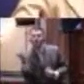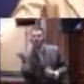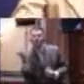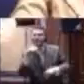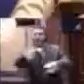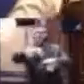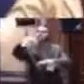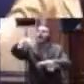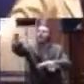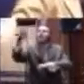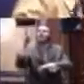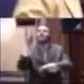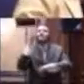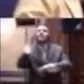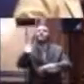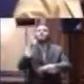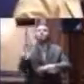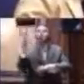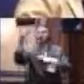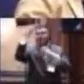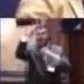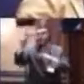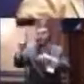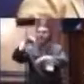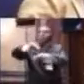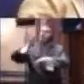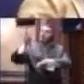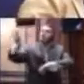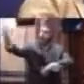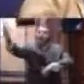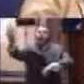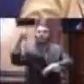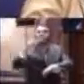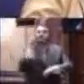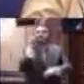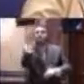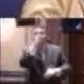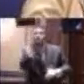borders, trying to